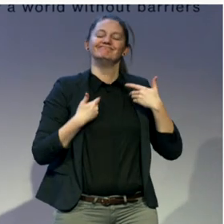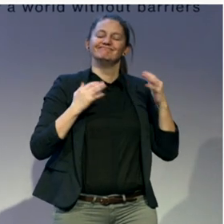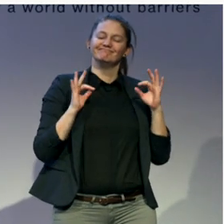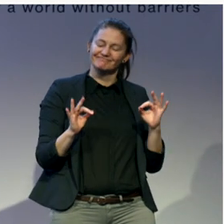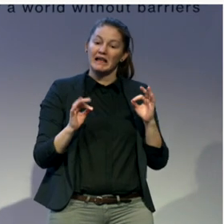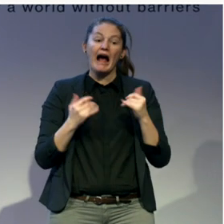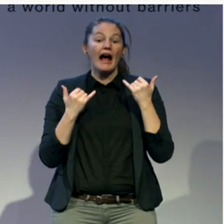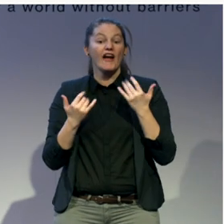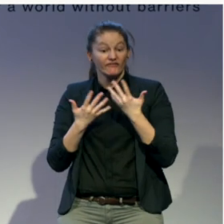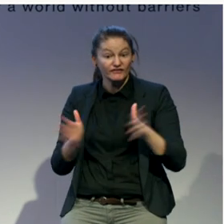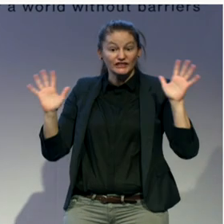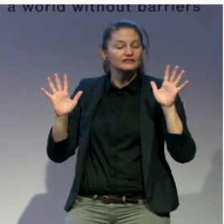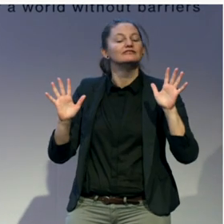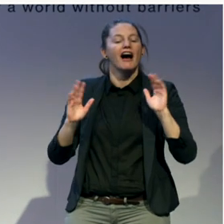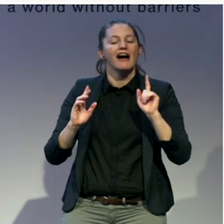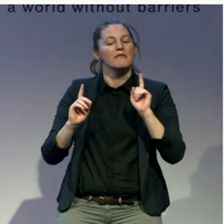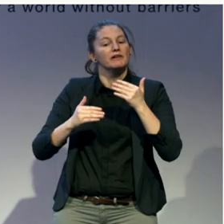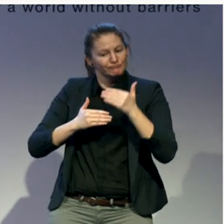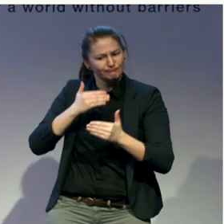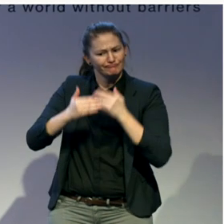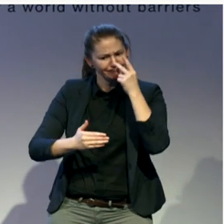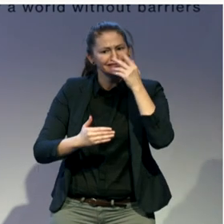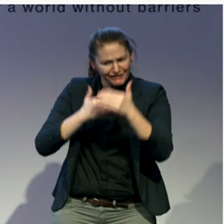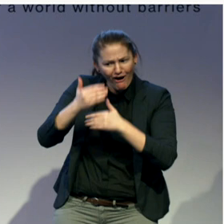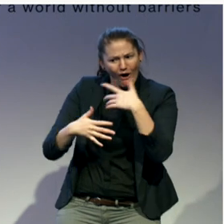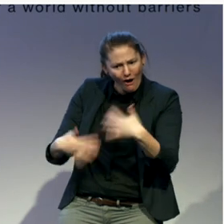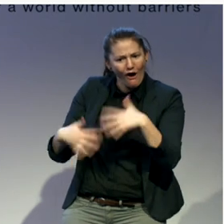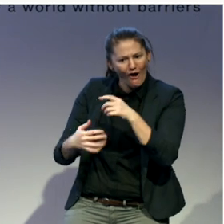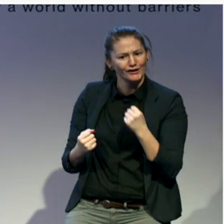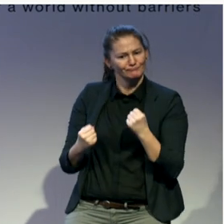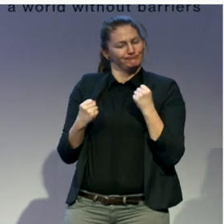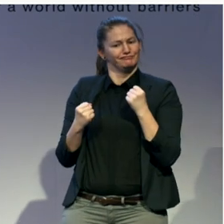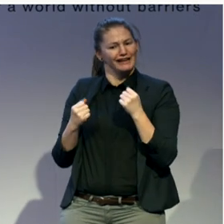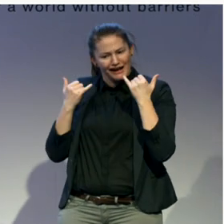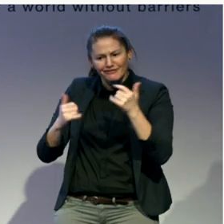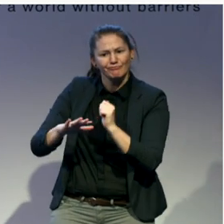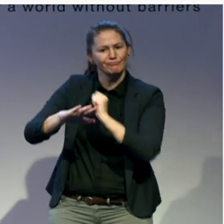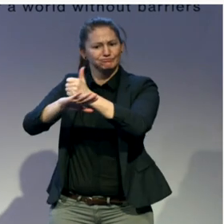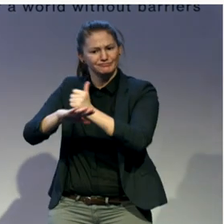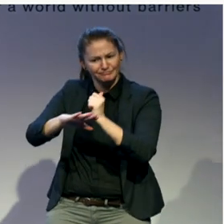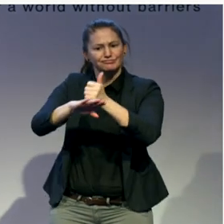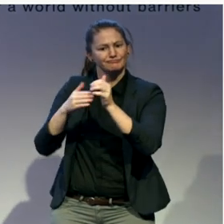be leaders and will be leaders. And we'll see what's going to come up next. Thank you.